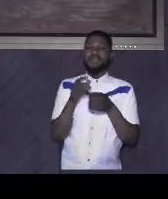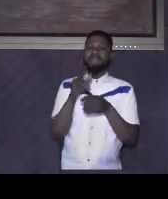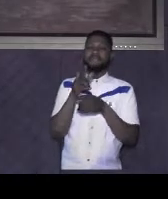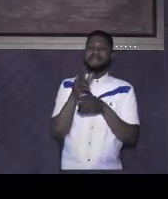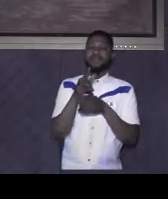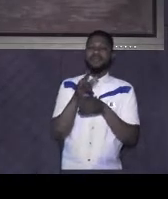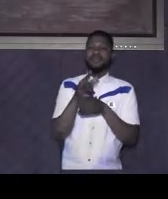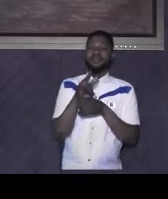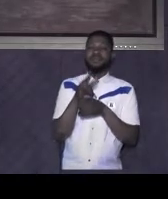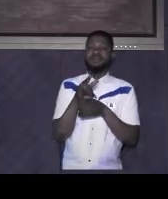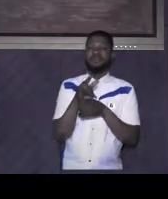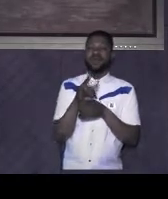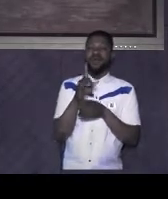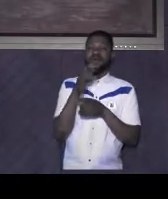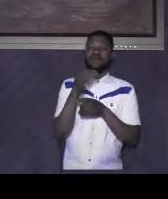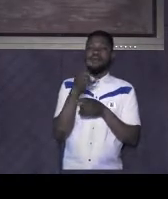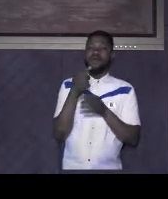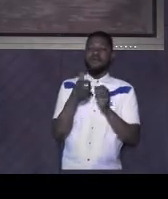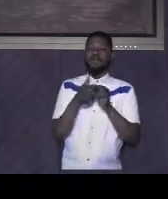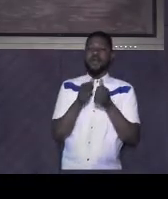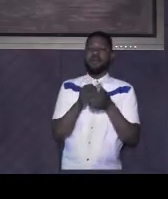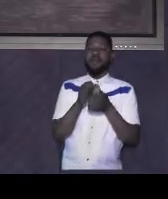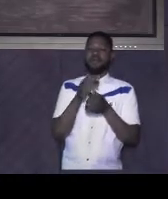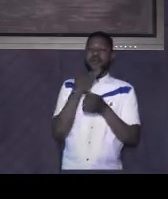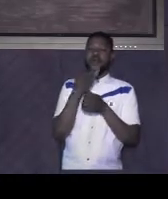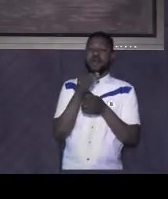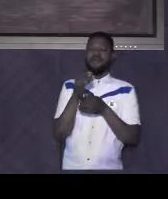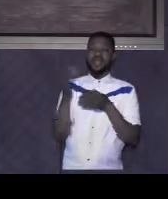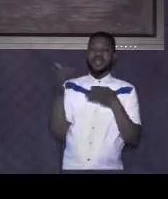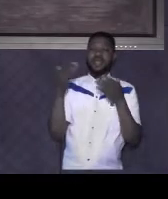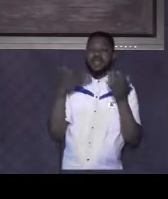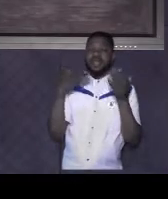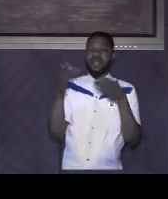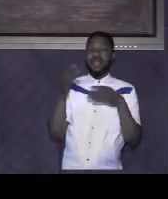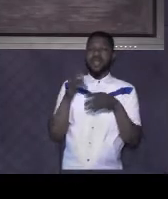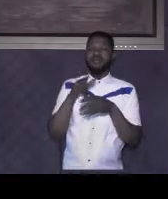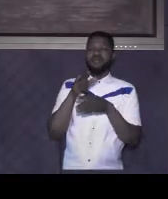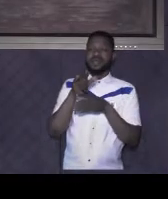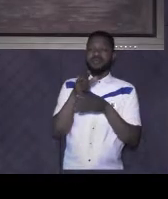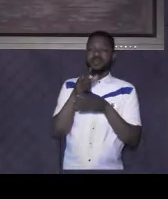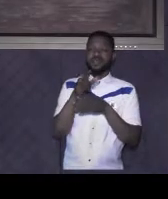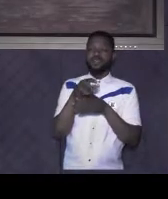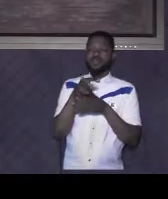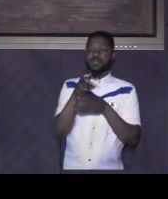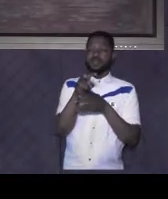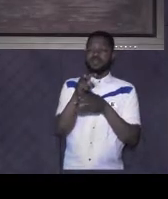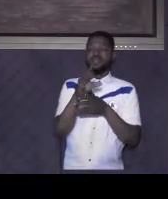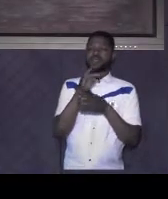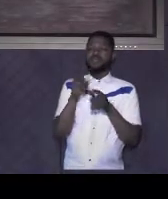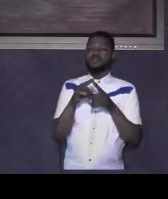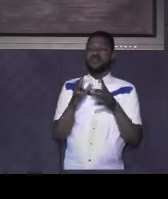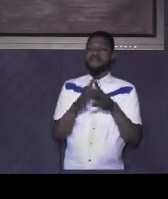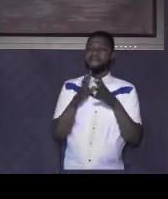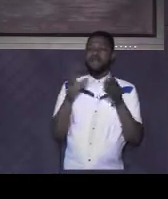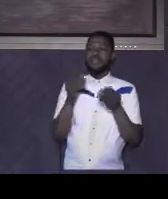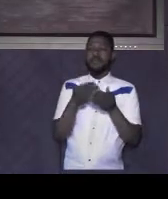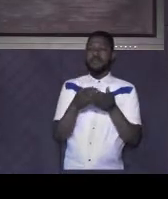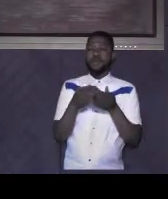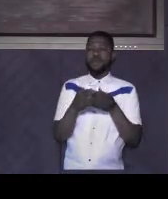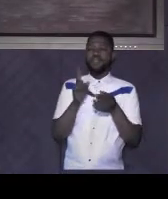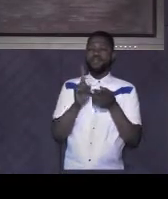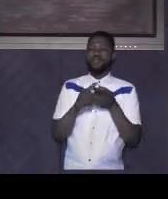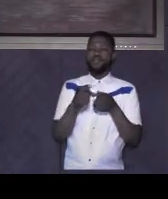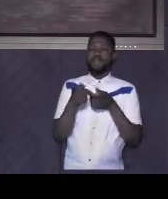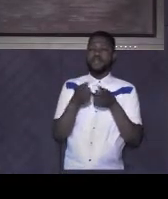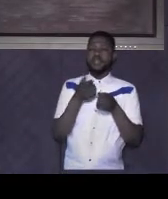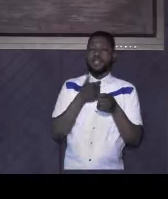maintaining planes. This is one of the problems of air transportation. It takes so much money